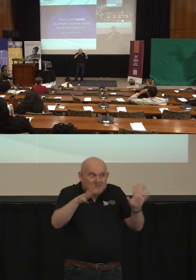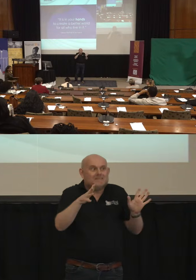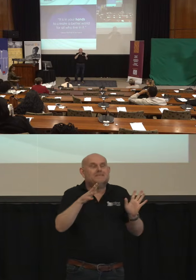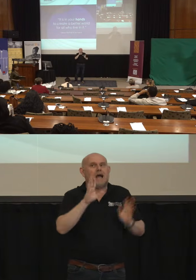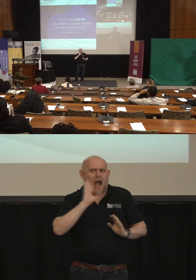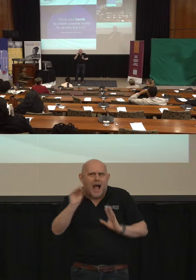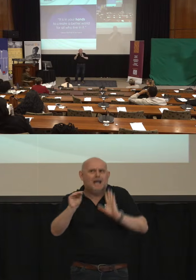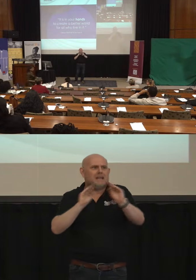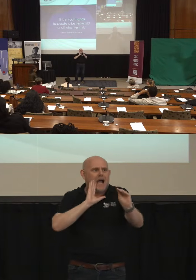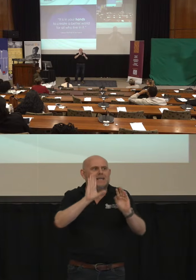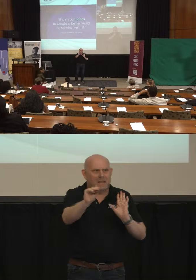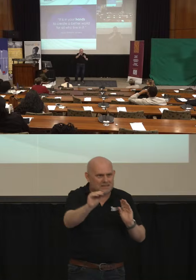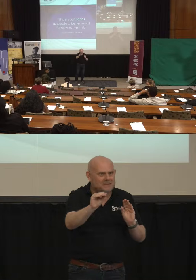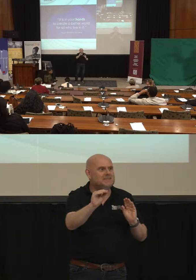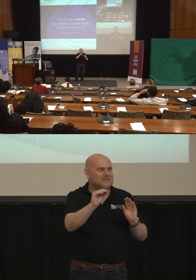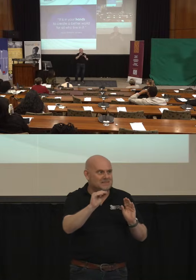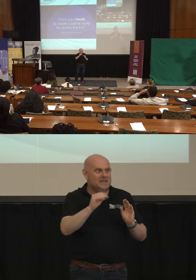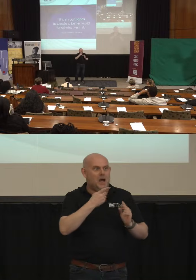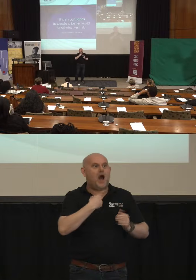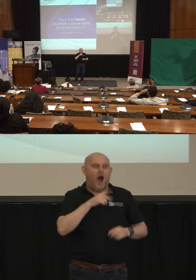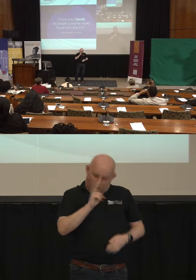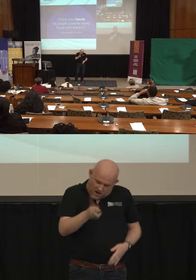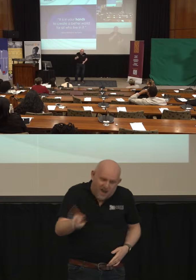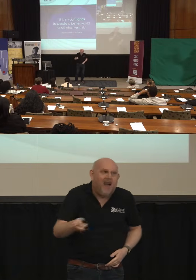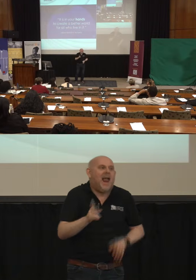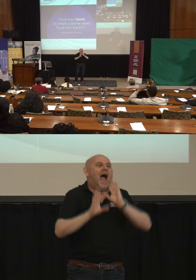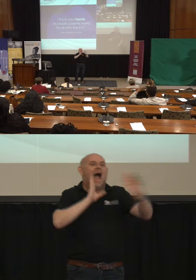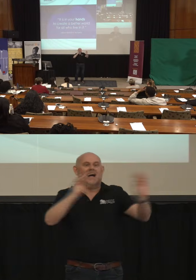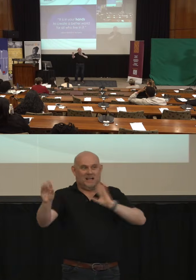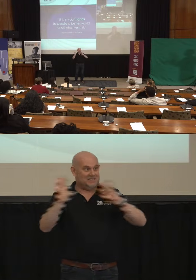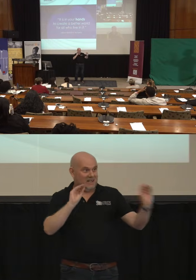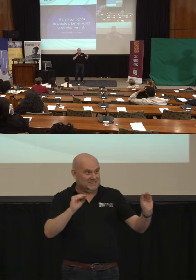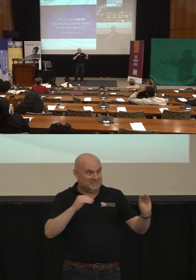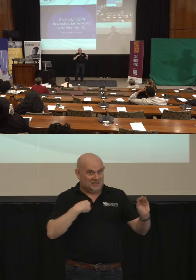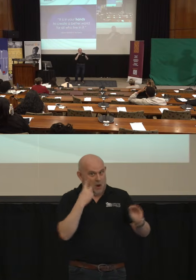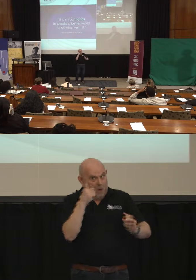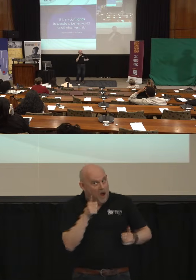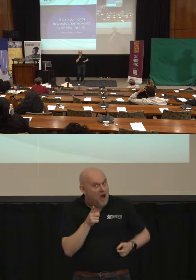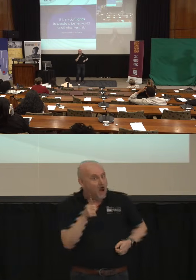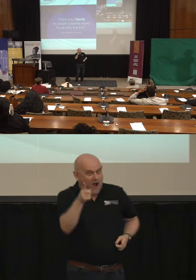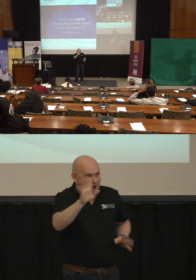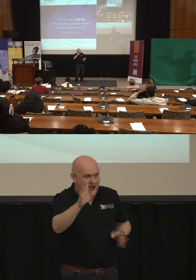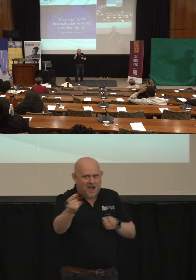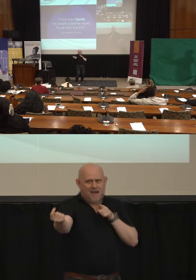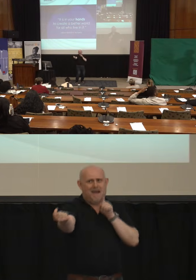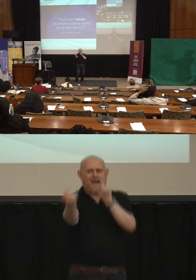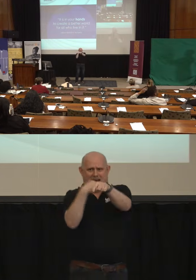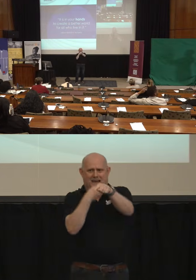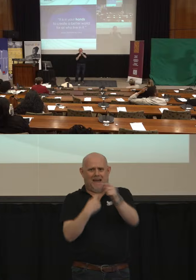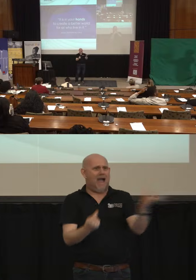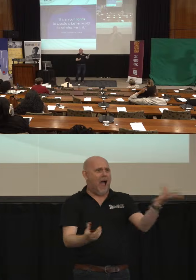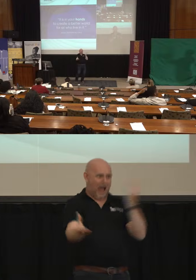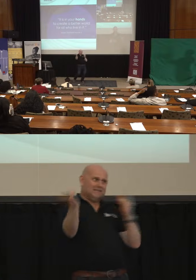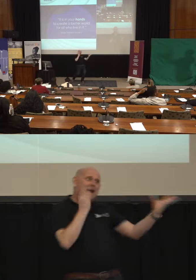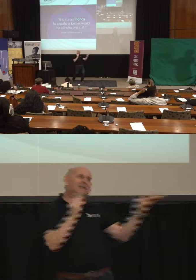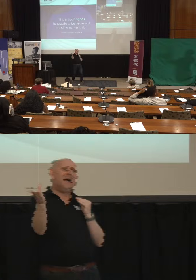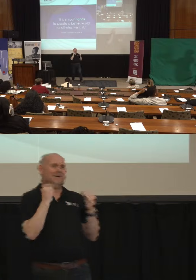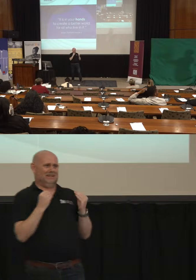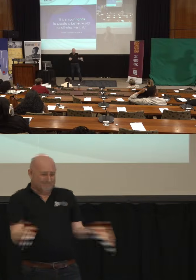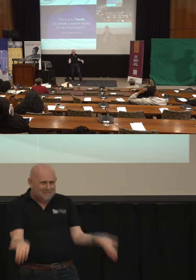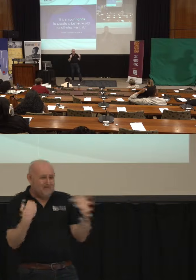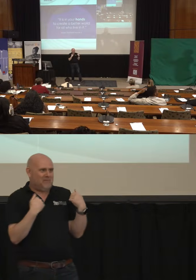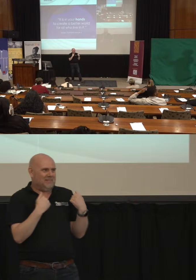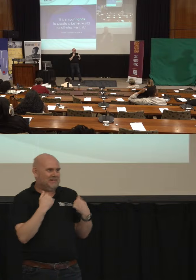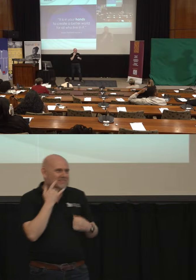work together. We have reached out to organizations and people and so forth to collaborate. But we would like